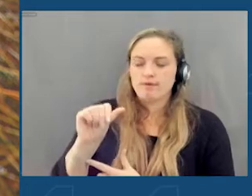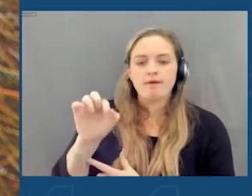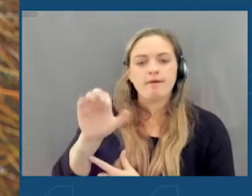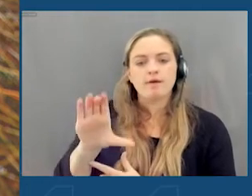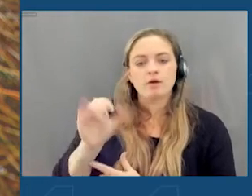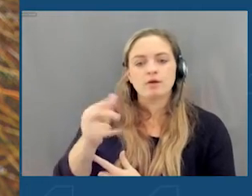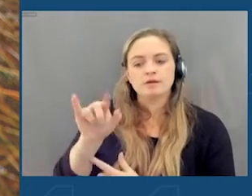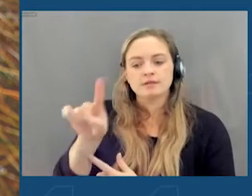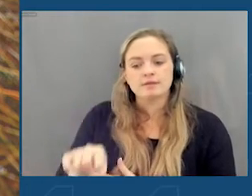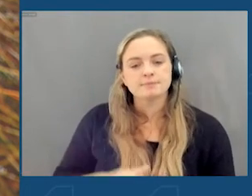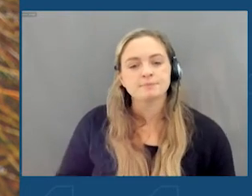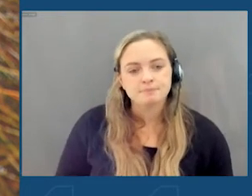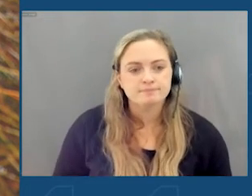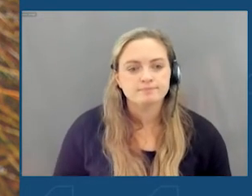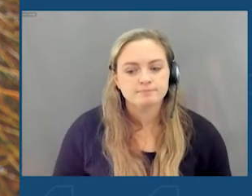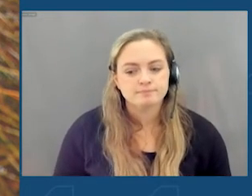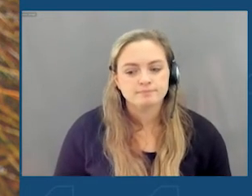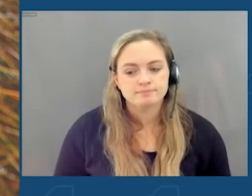Gonzalez.